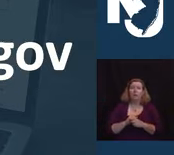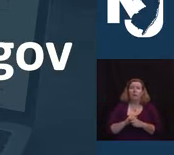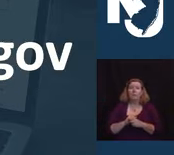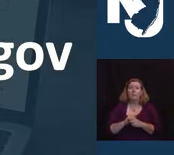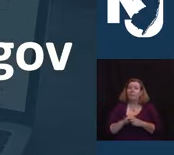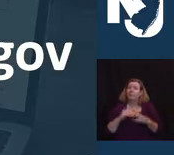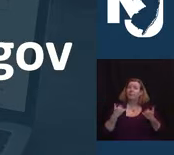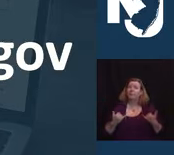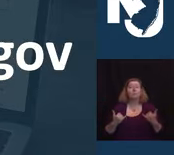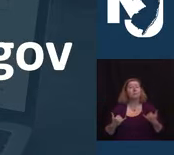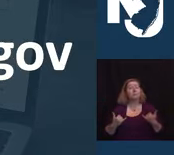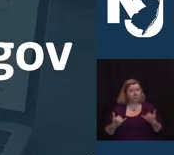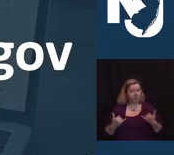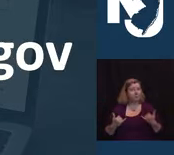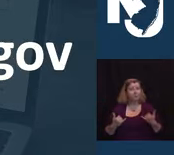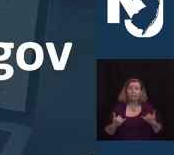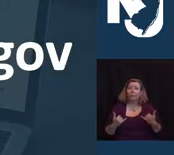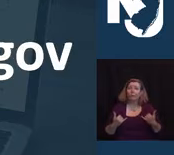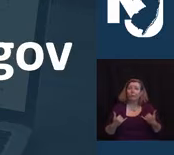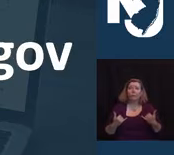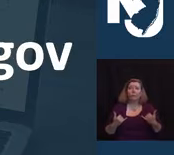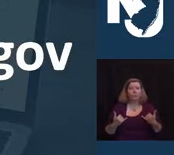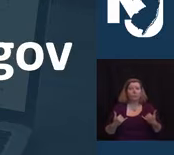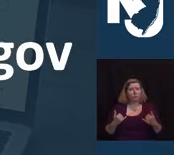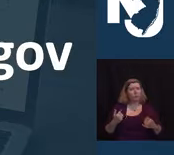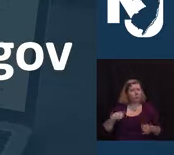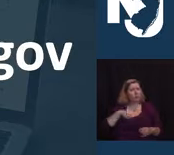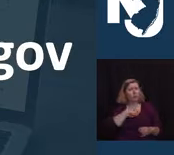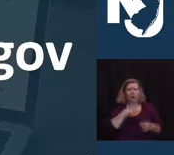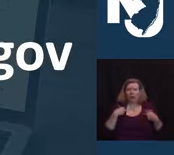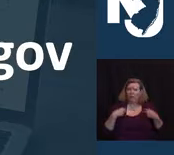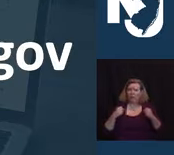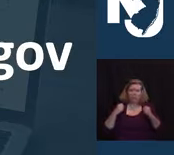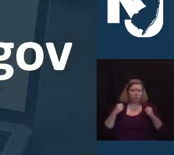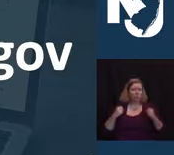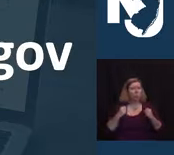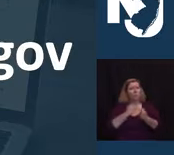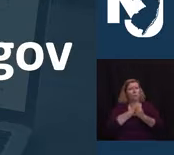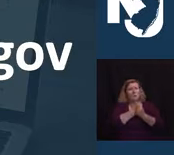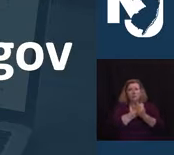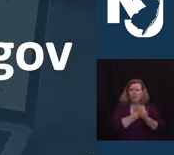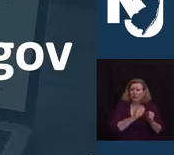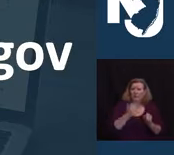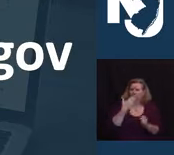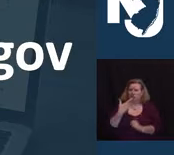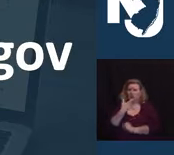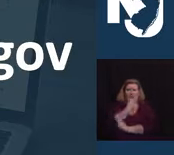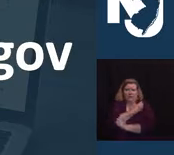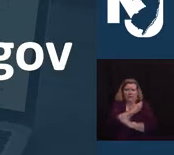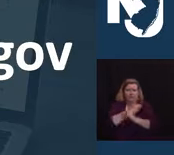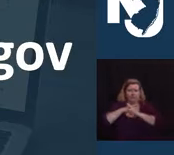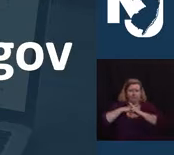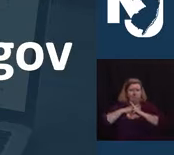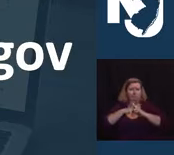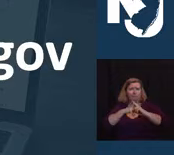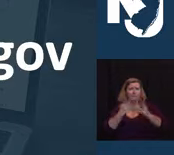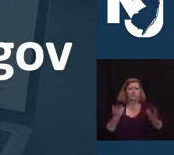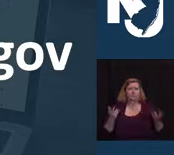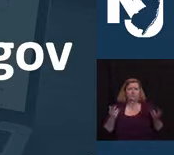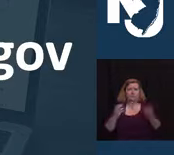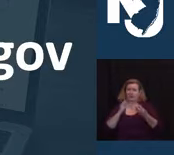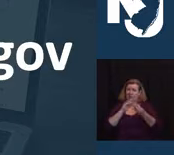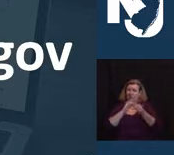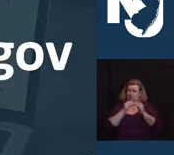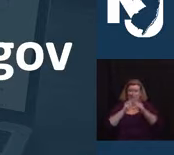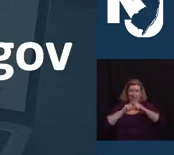Today, with strong, safe, and effective vaccines in our toolbox, these numbers tell a very different story. They tell the story